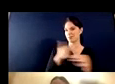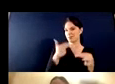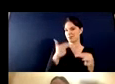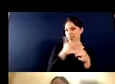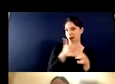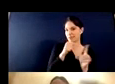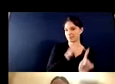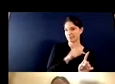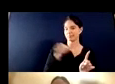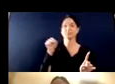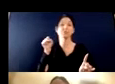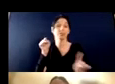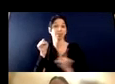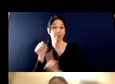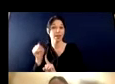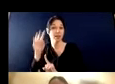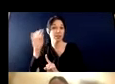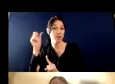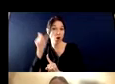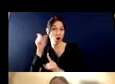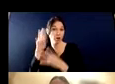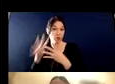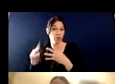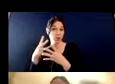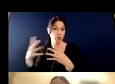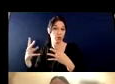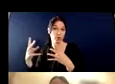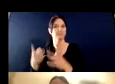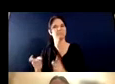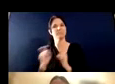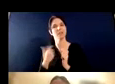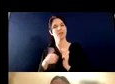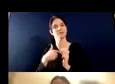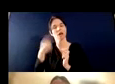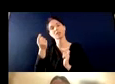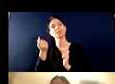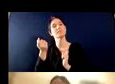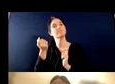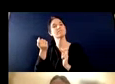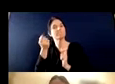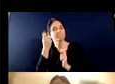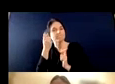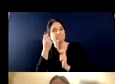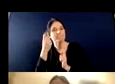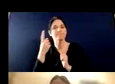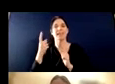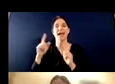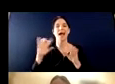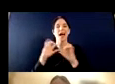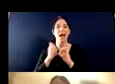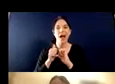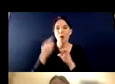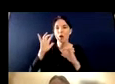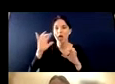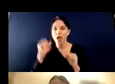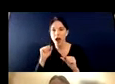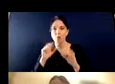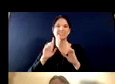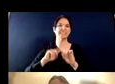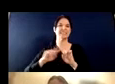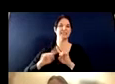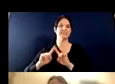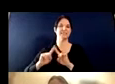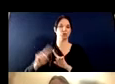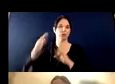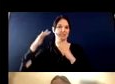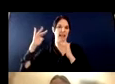this audiogram gives us some point of references for just how loud various sounds are and also what pitch those sounds are